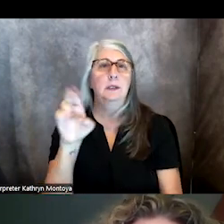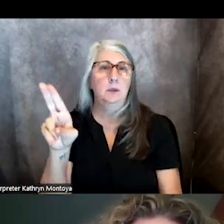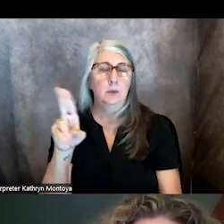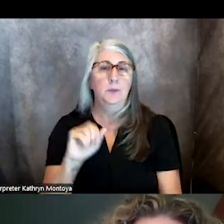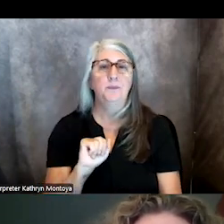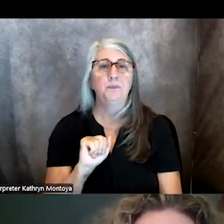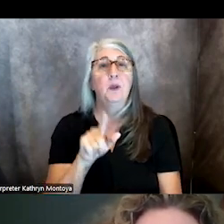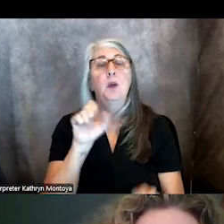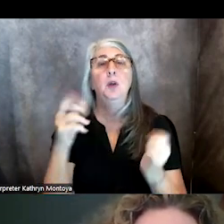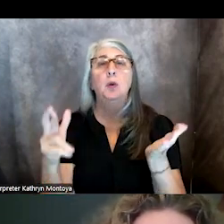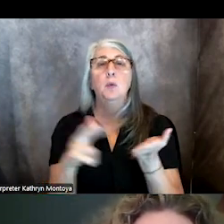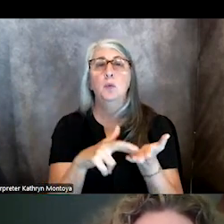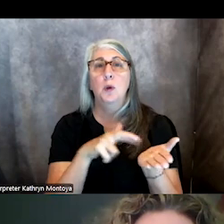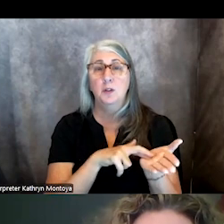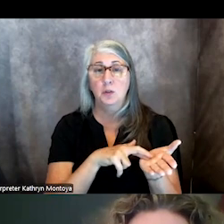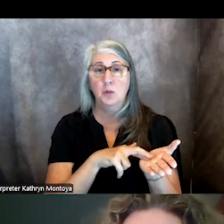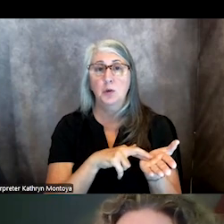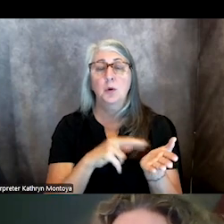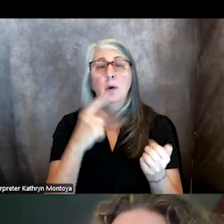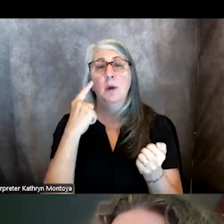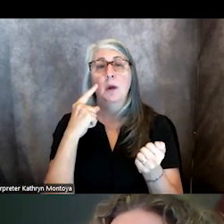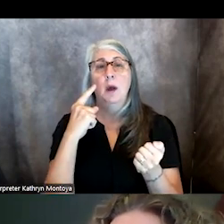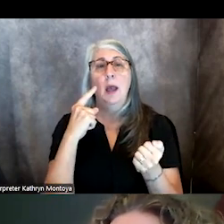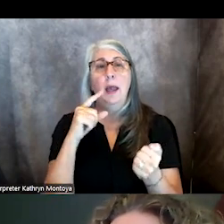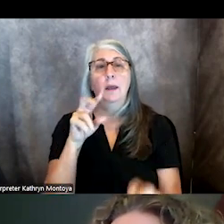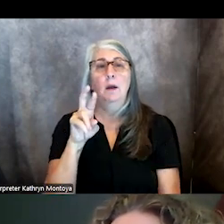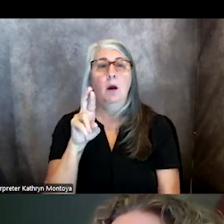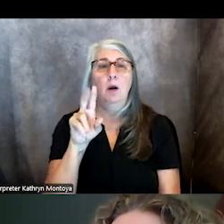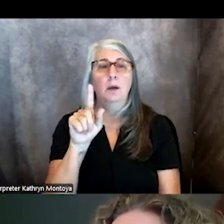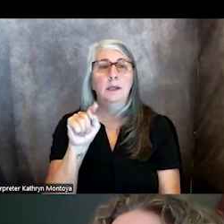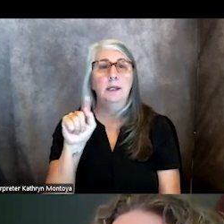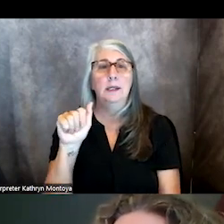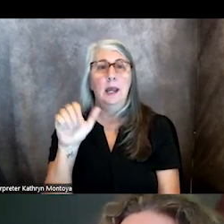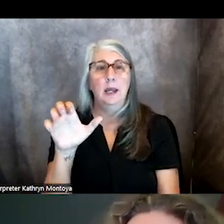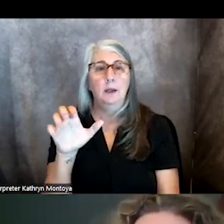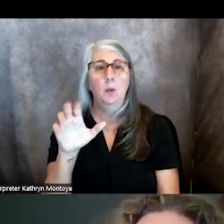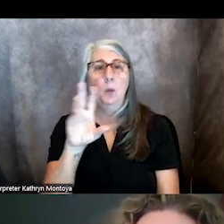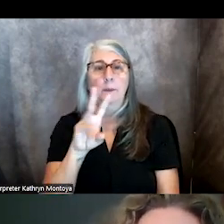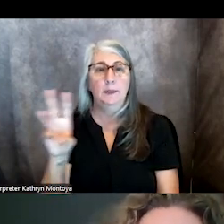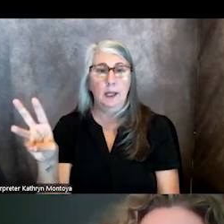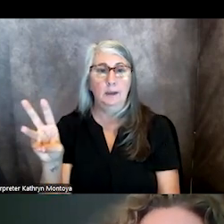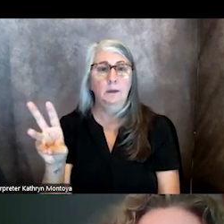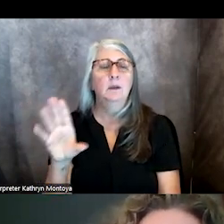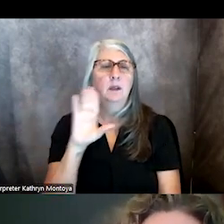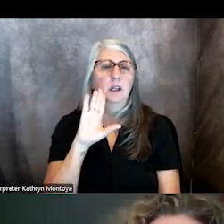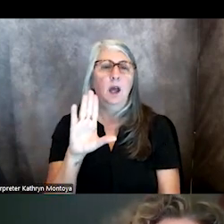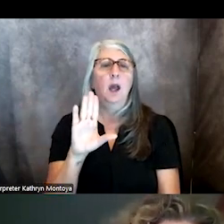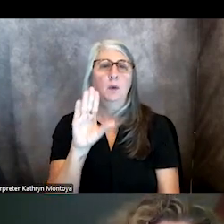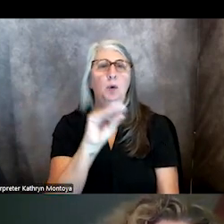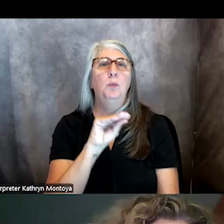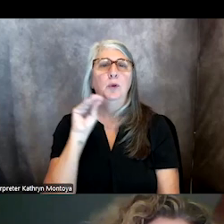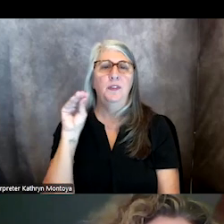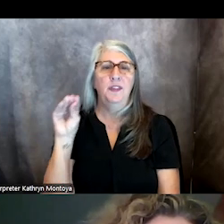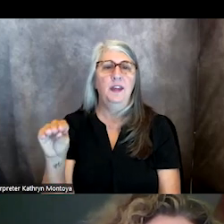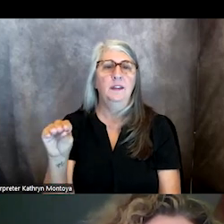You can register for this workshop at our TTAC website, and I'll be happy to share and drop that in